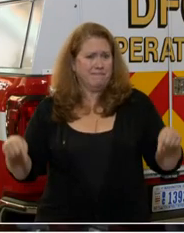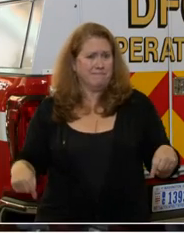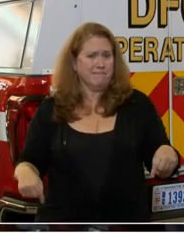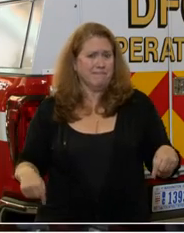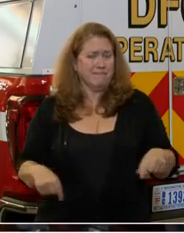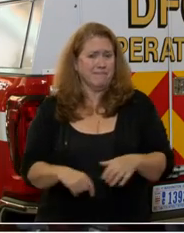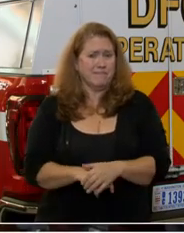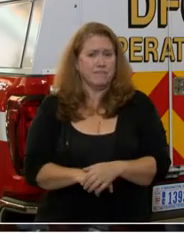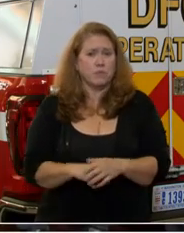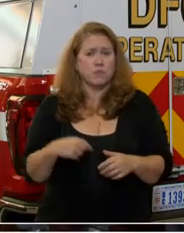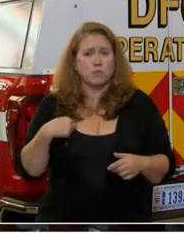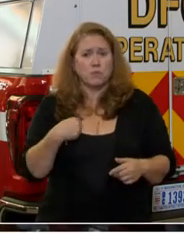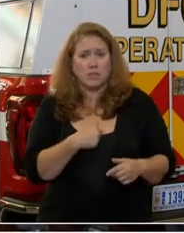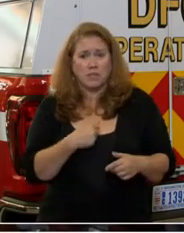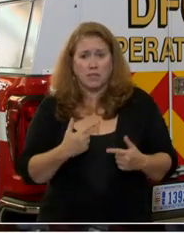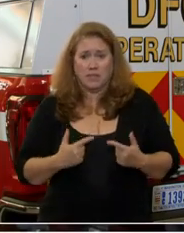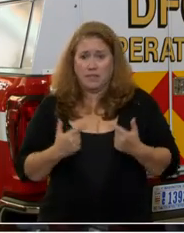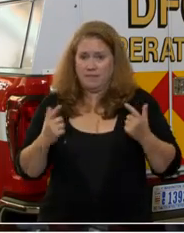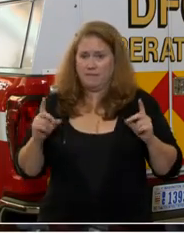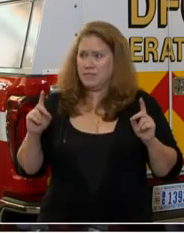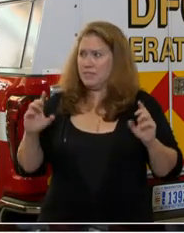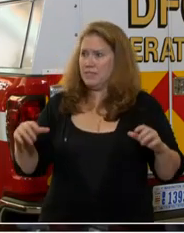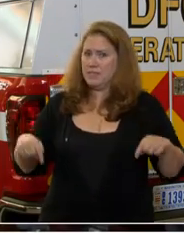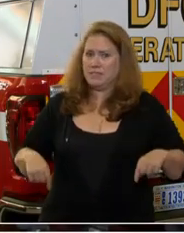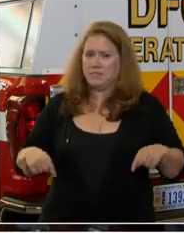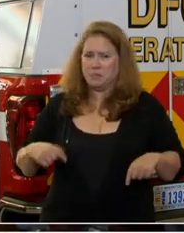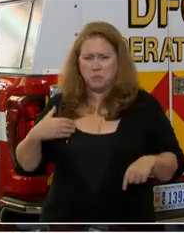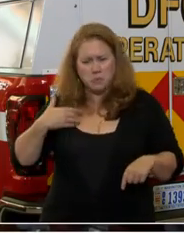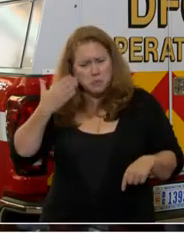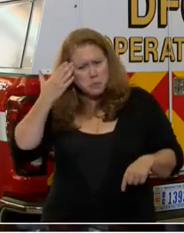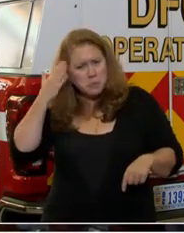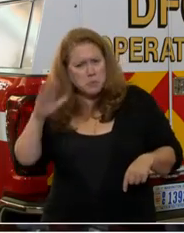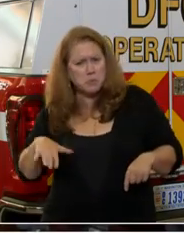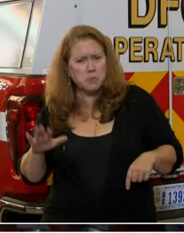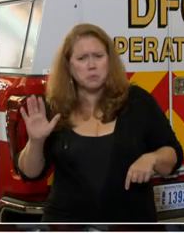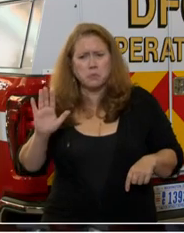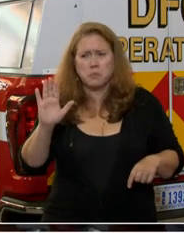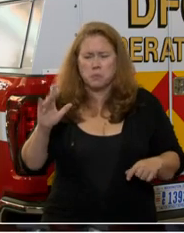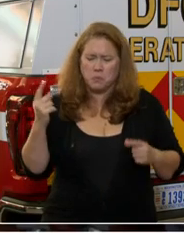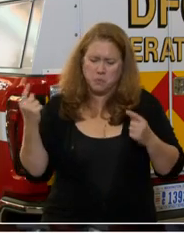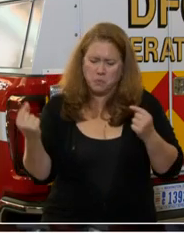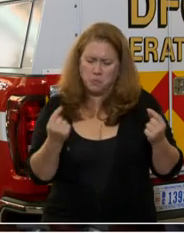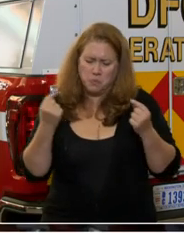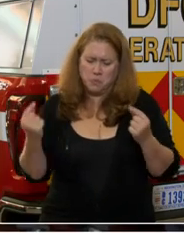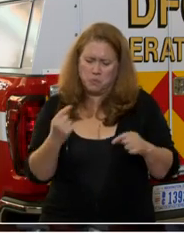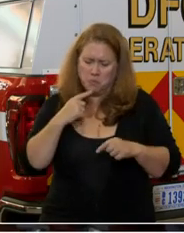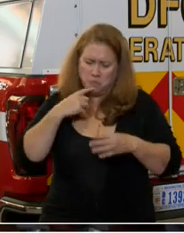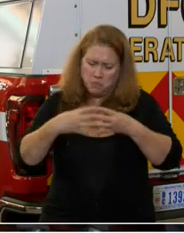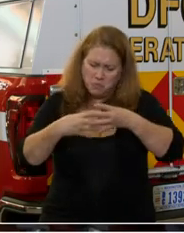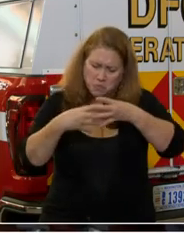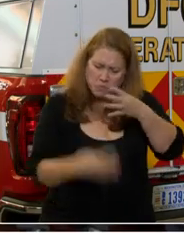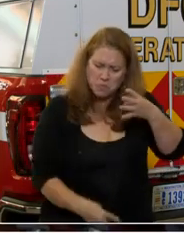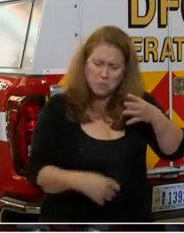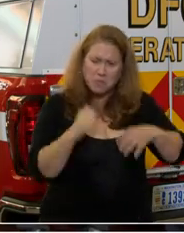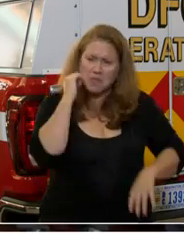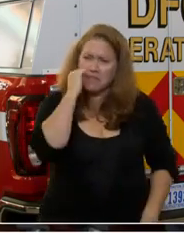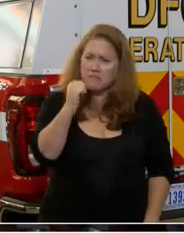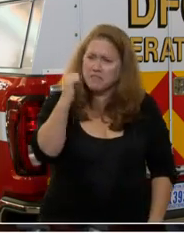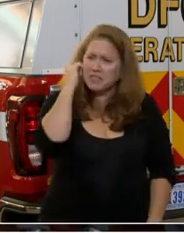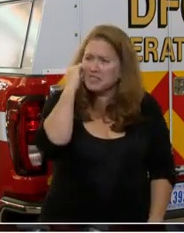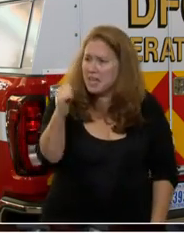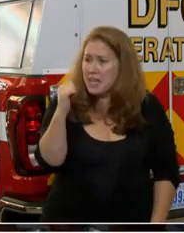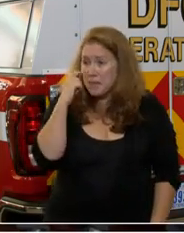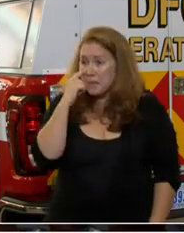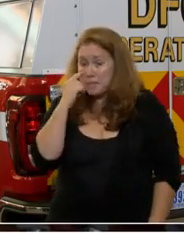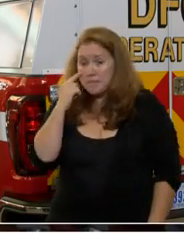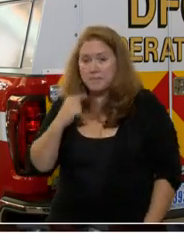out, and we are so grateful for all that you do. I want to thank you, Chief, of course, and I